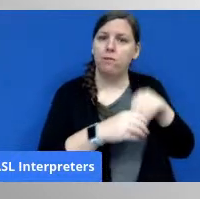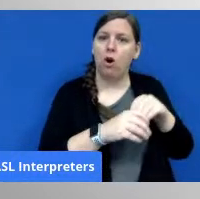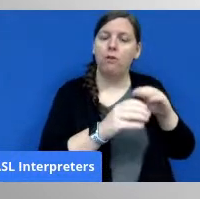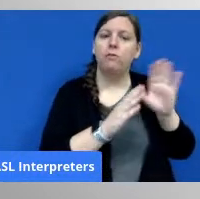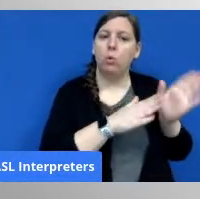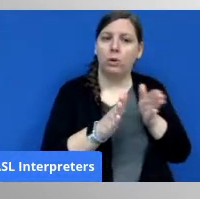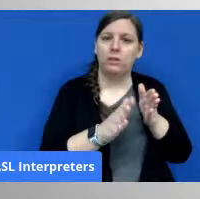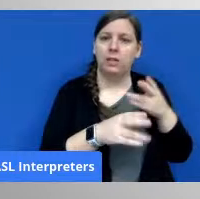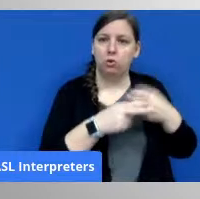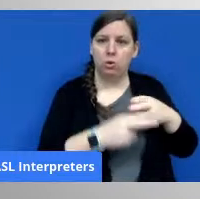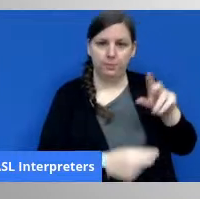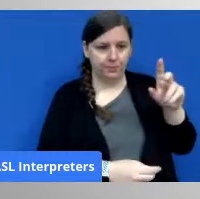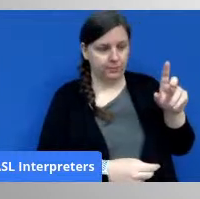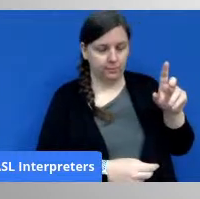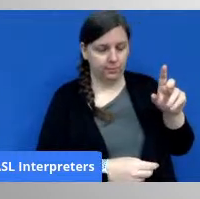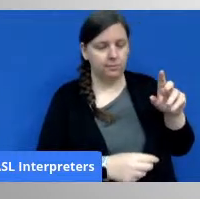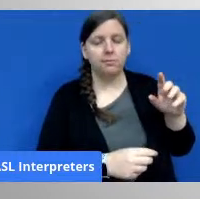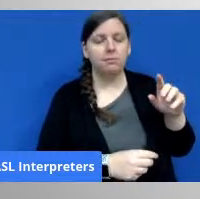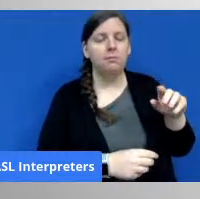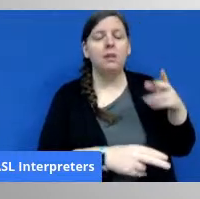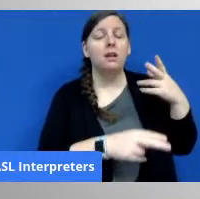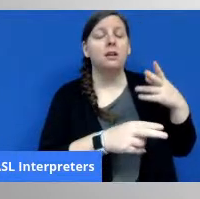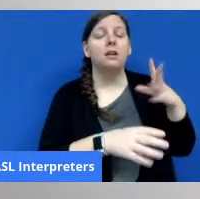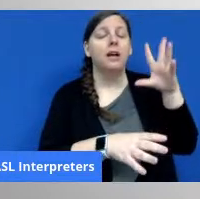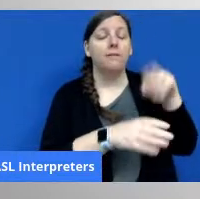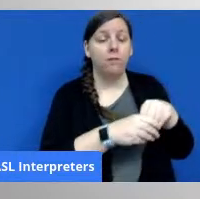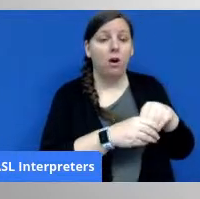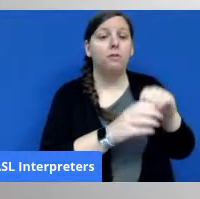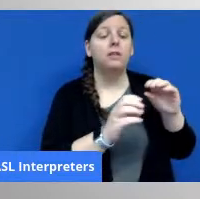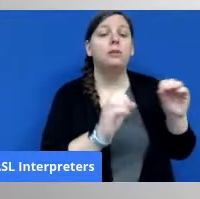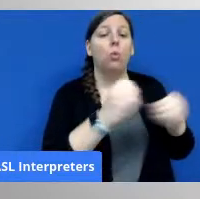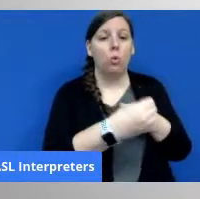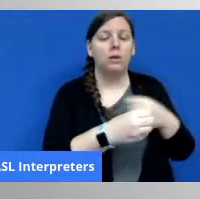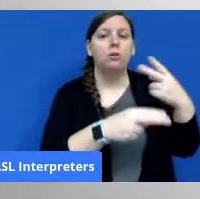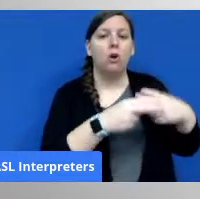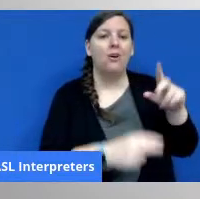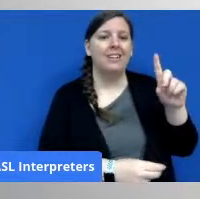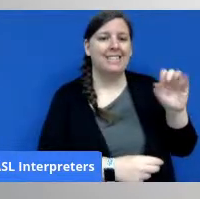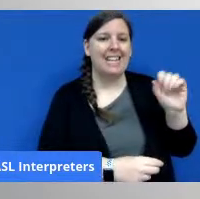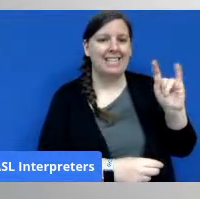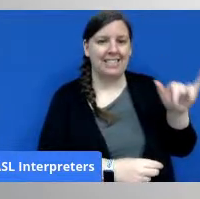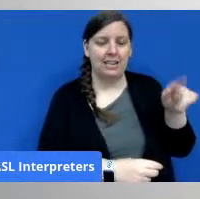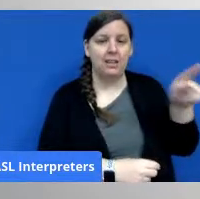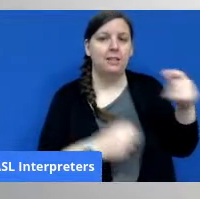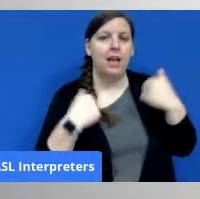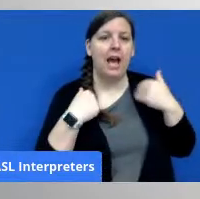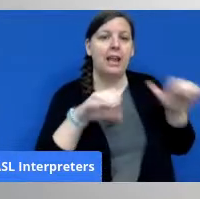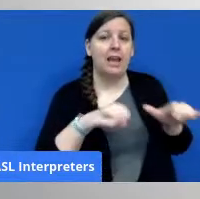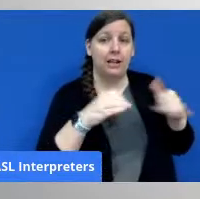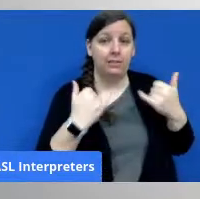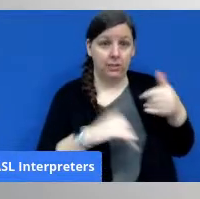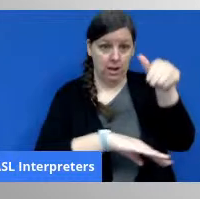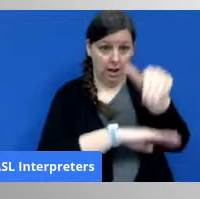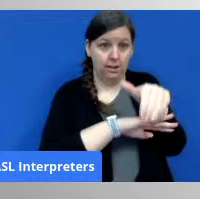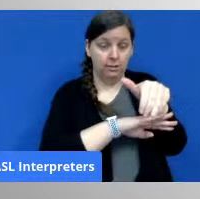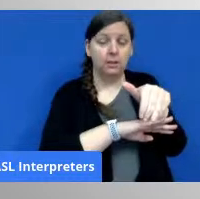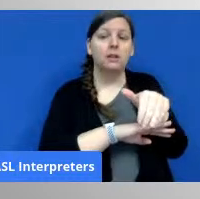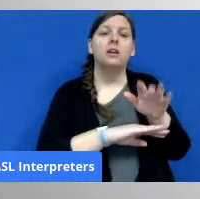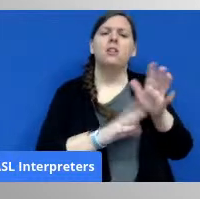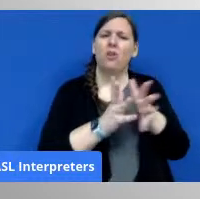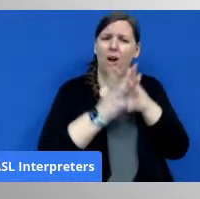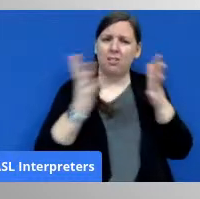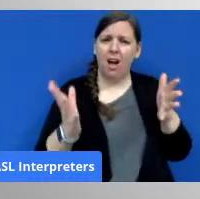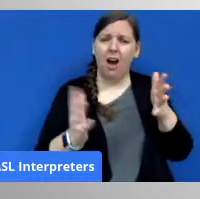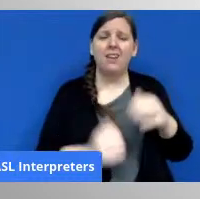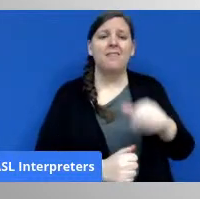Destiny, was having an activity tonight. There are a lot of